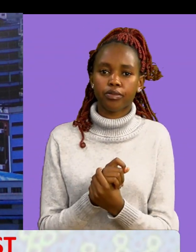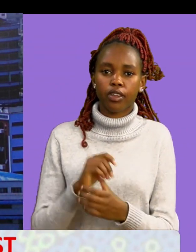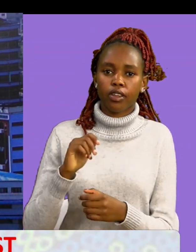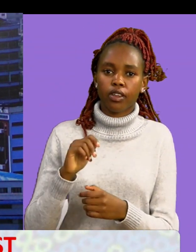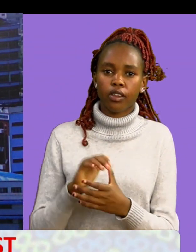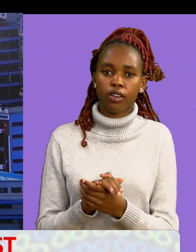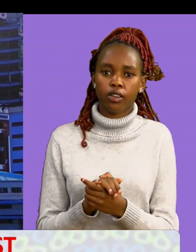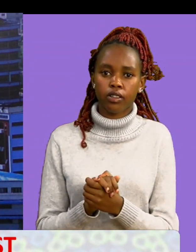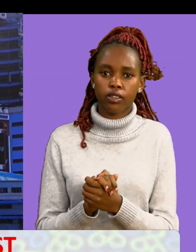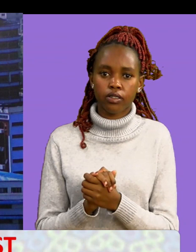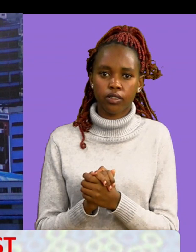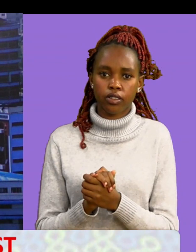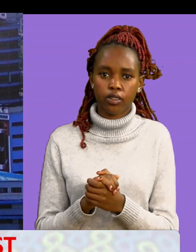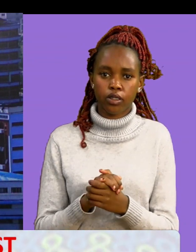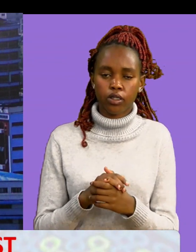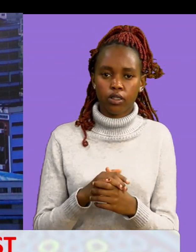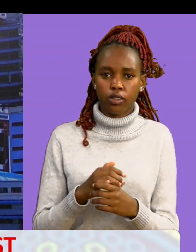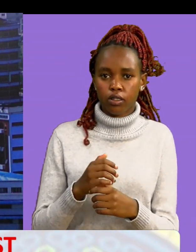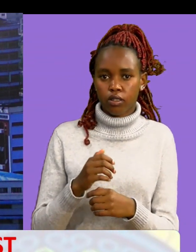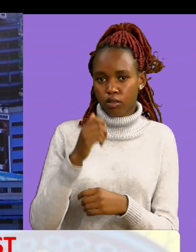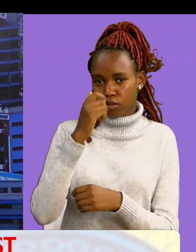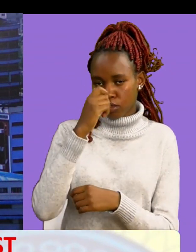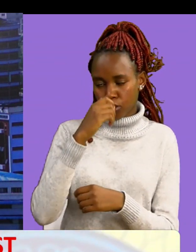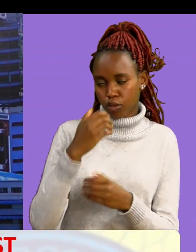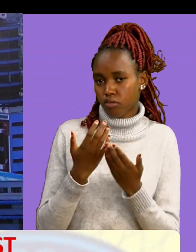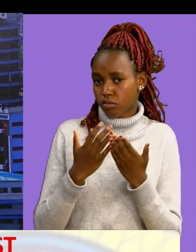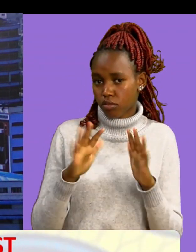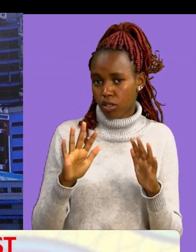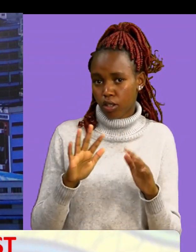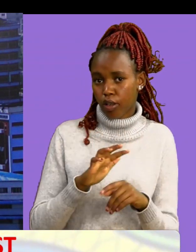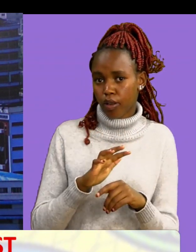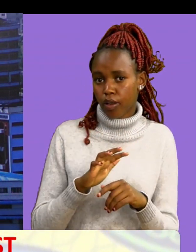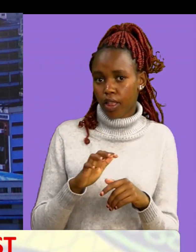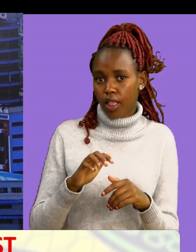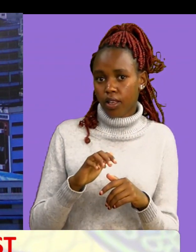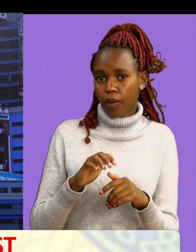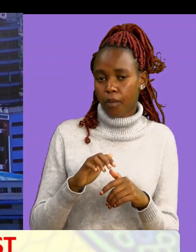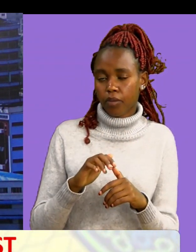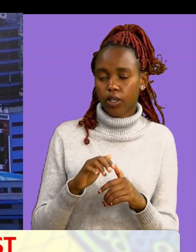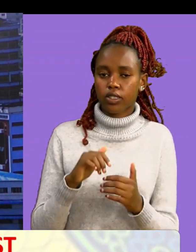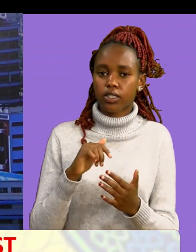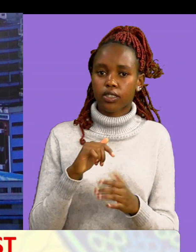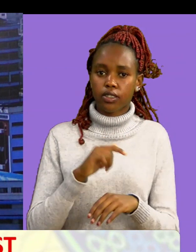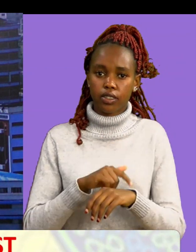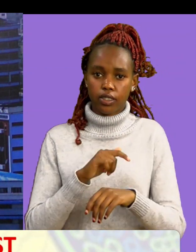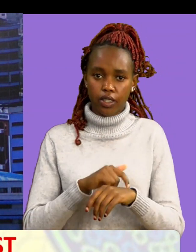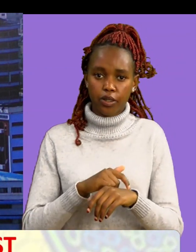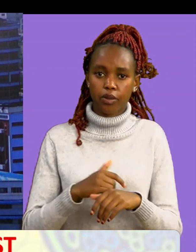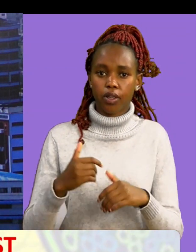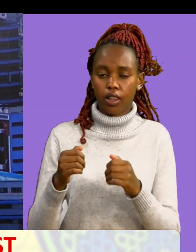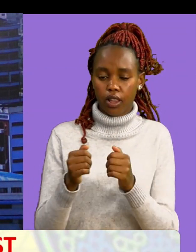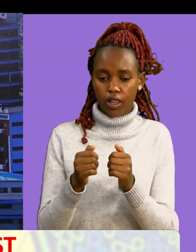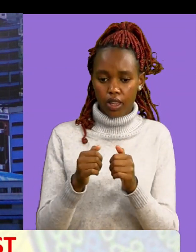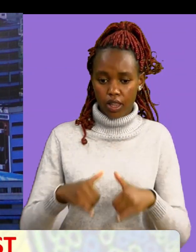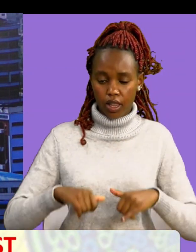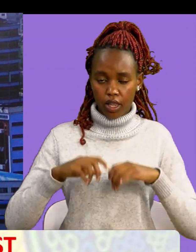stigma watu wangu, we should do away with this, because it's about time where we recognize we have to live with one another.